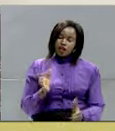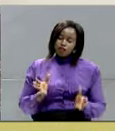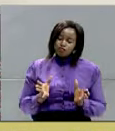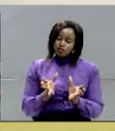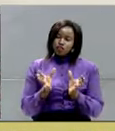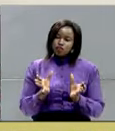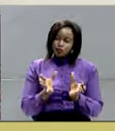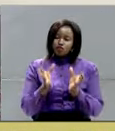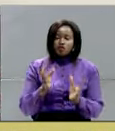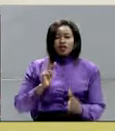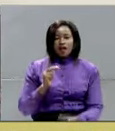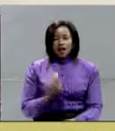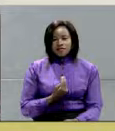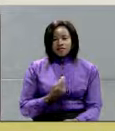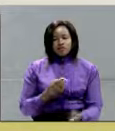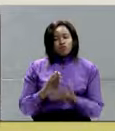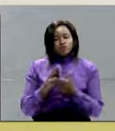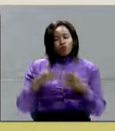pushed us. We still see